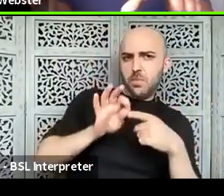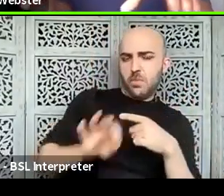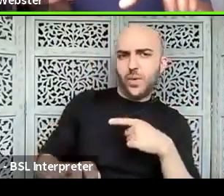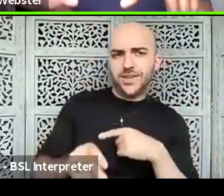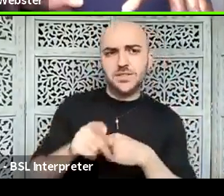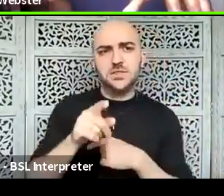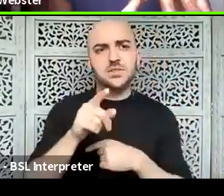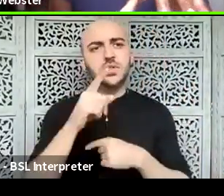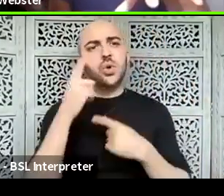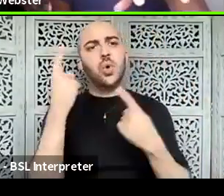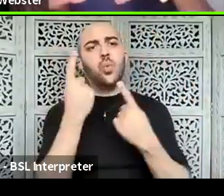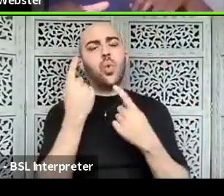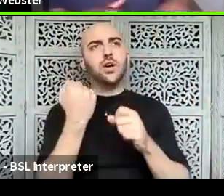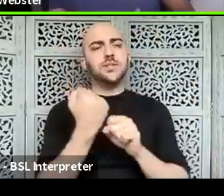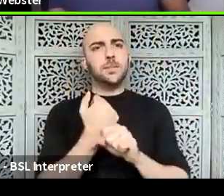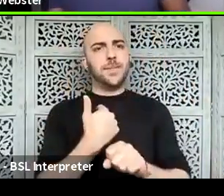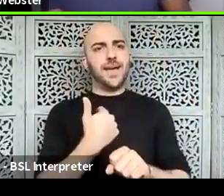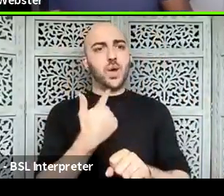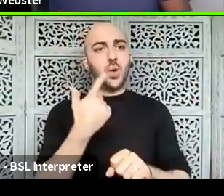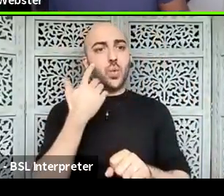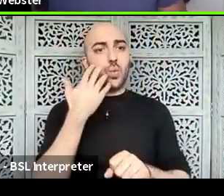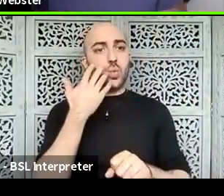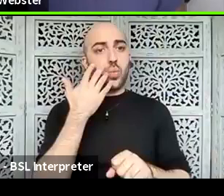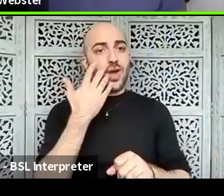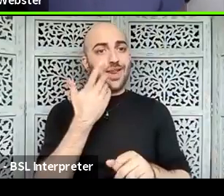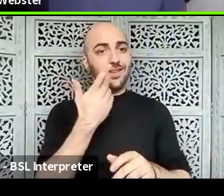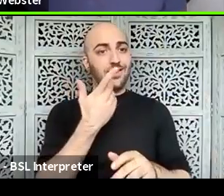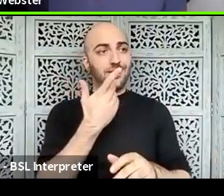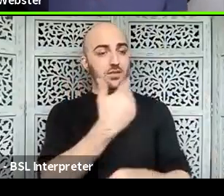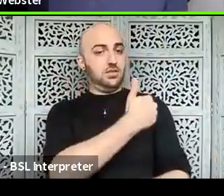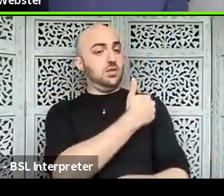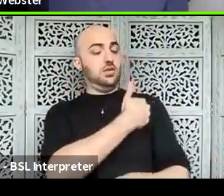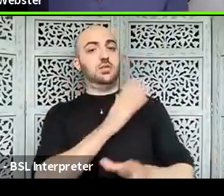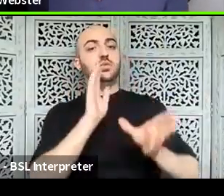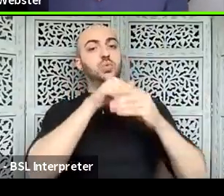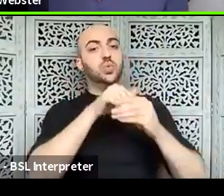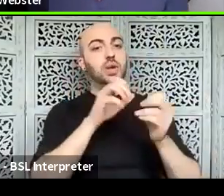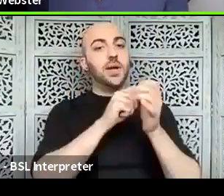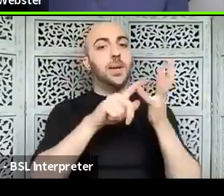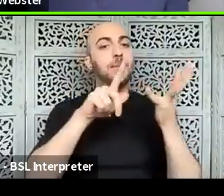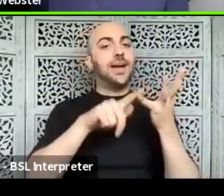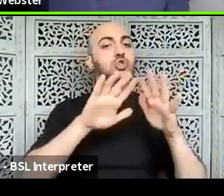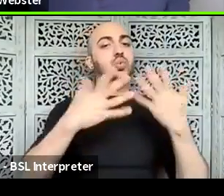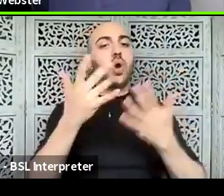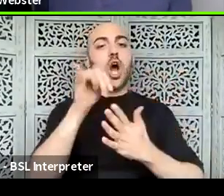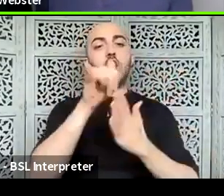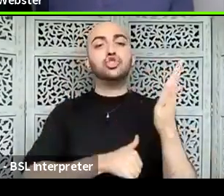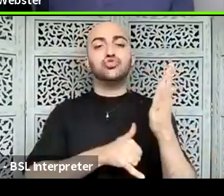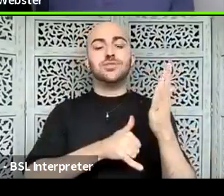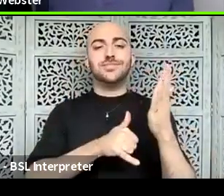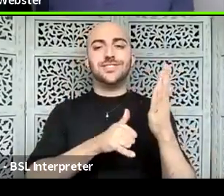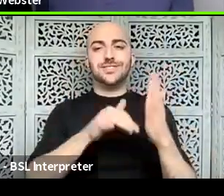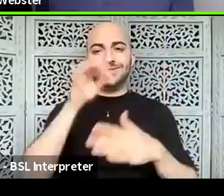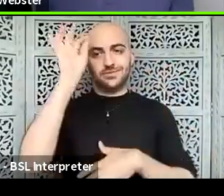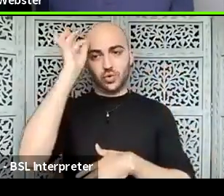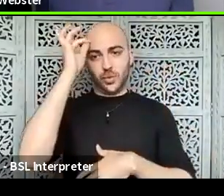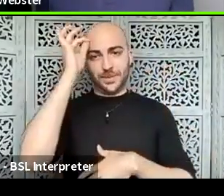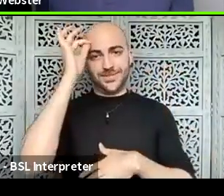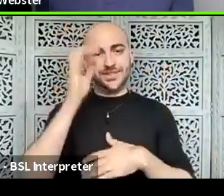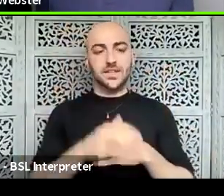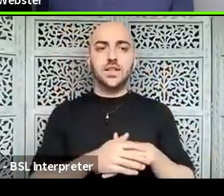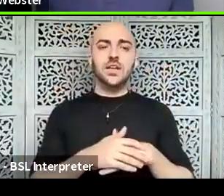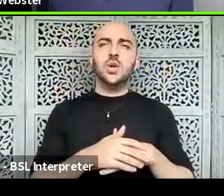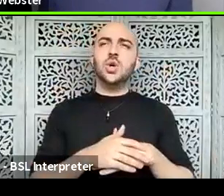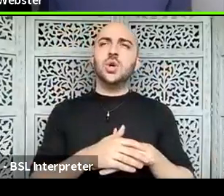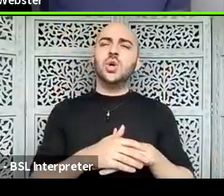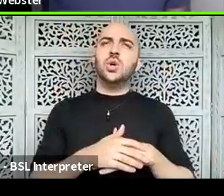of spurred me when the offer came to kind of join back to Unscripted branch committee, was the sense